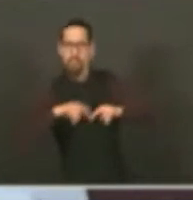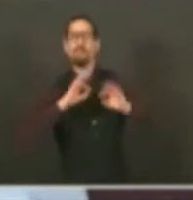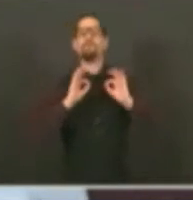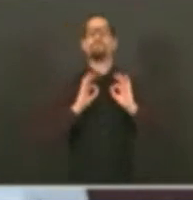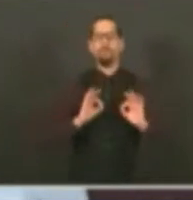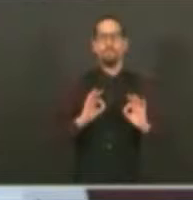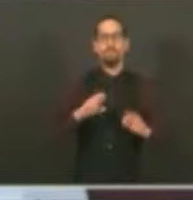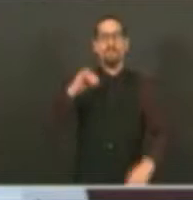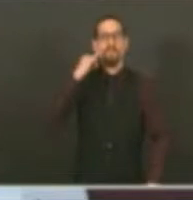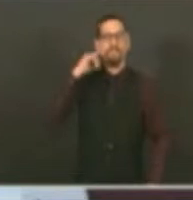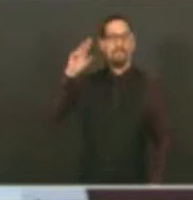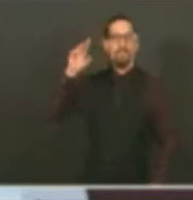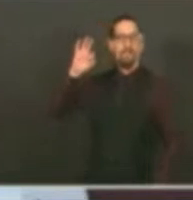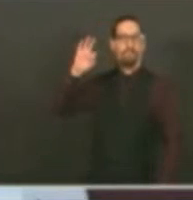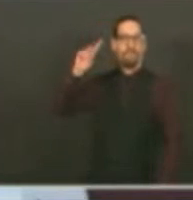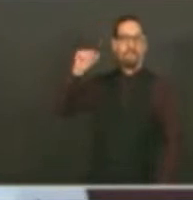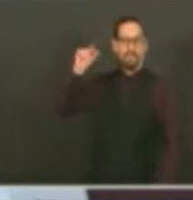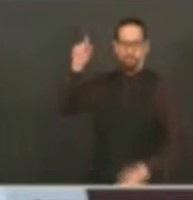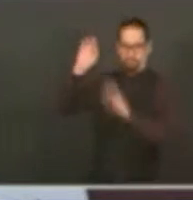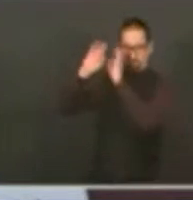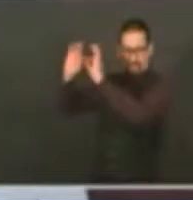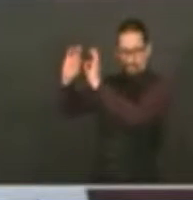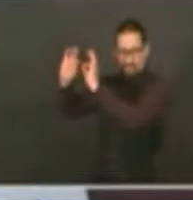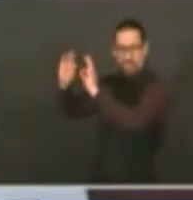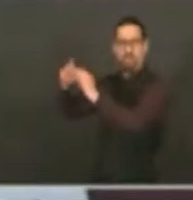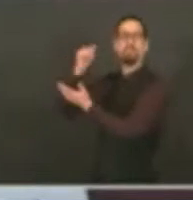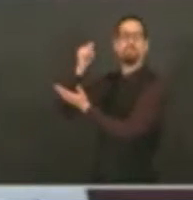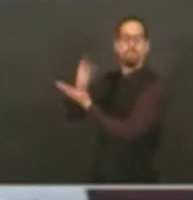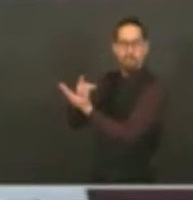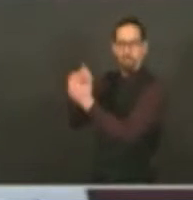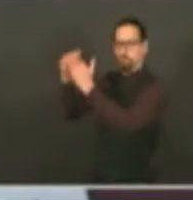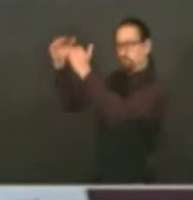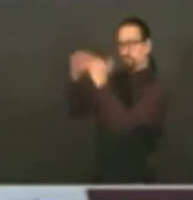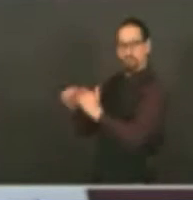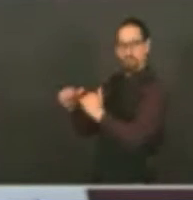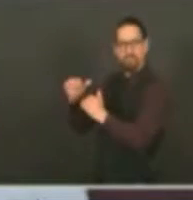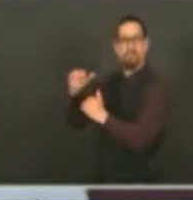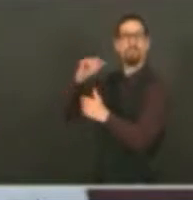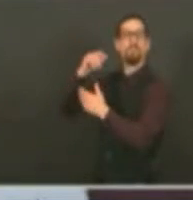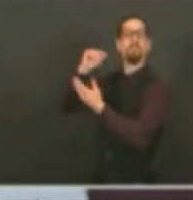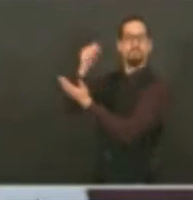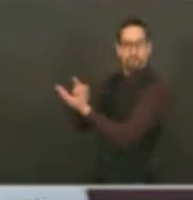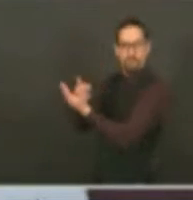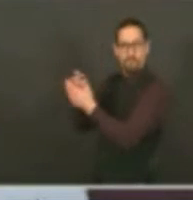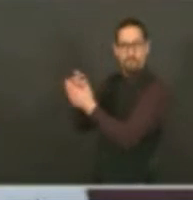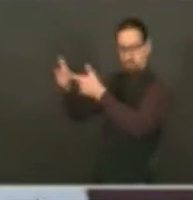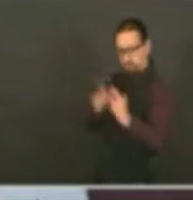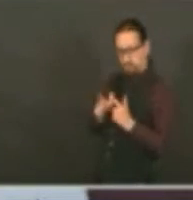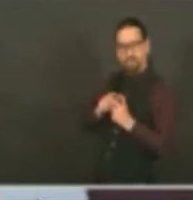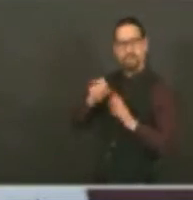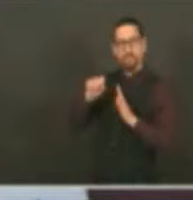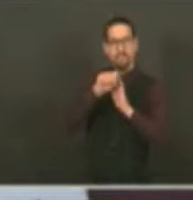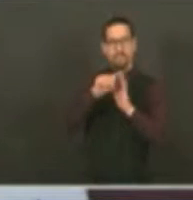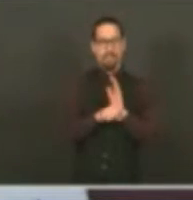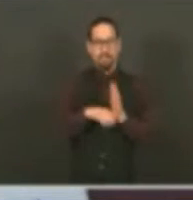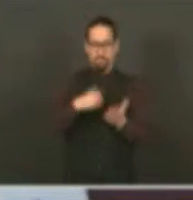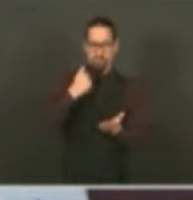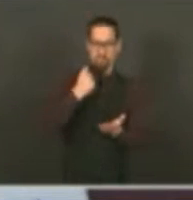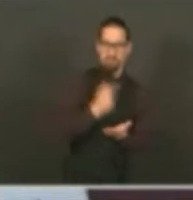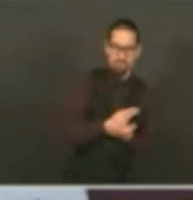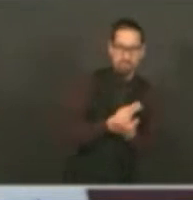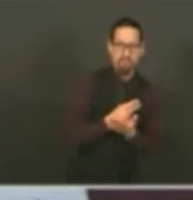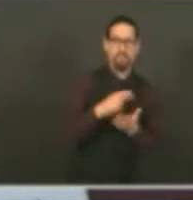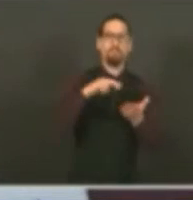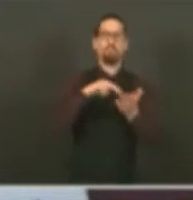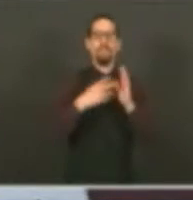feels like the safety review was sound, we expect people could be vaccinated in Rhode Island as soon as next week. So let me say that